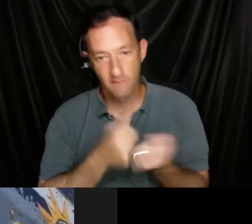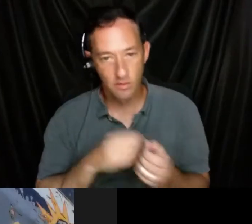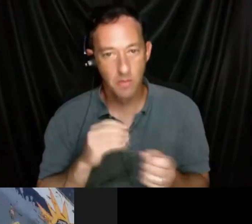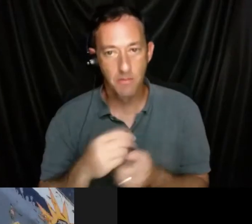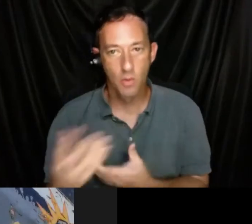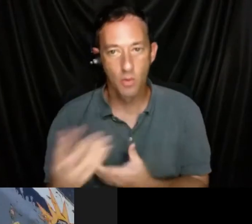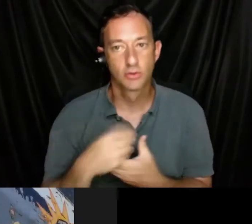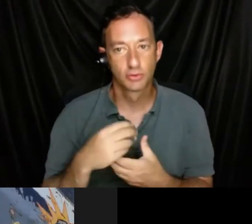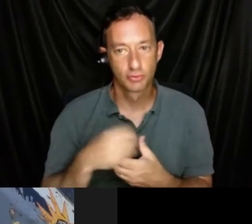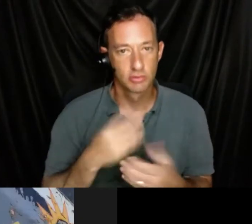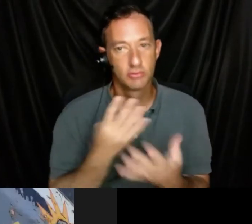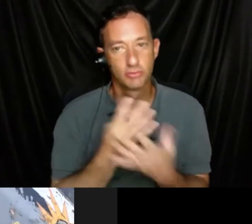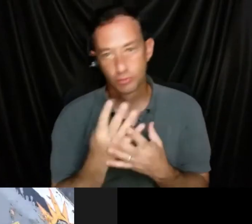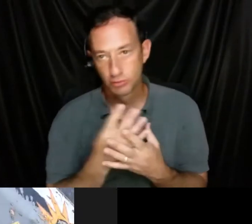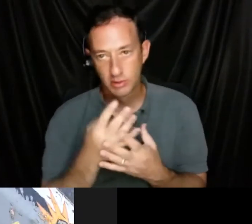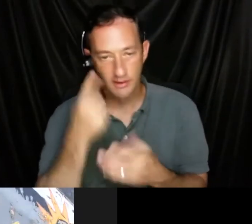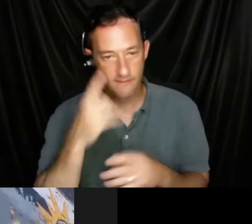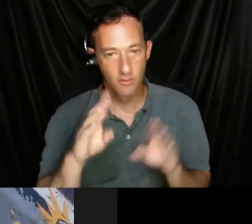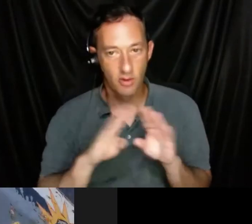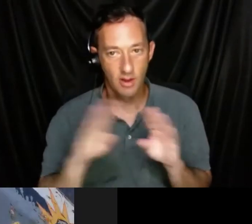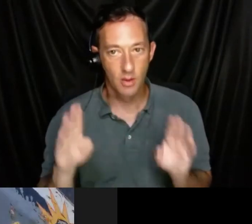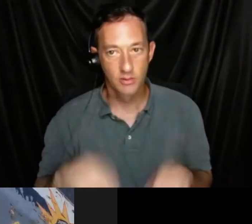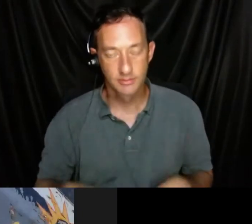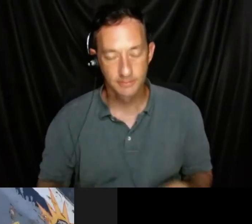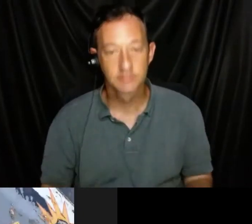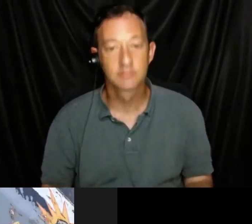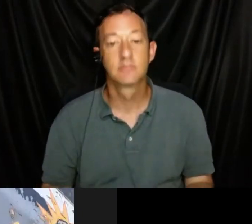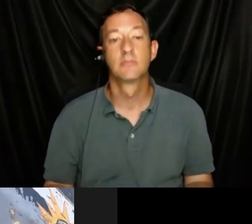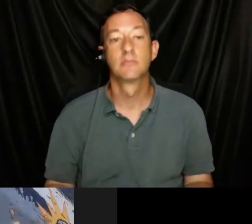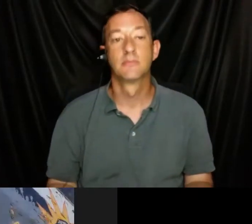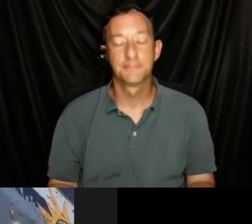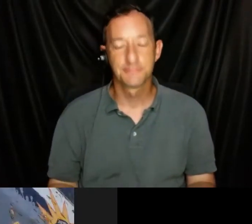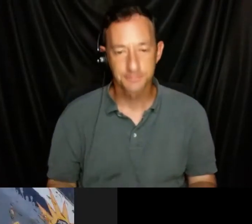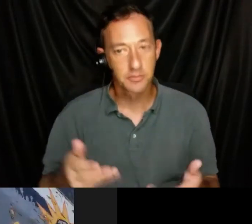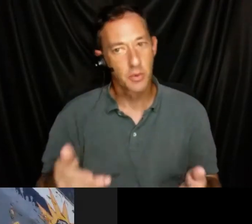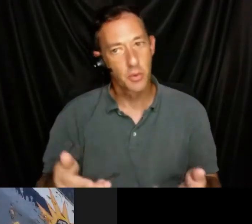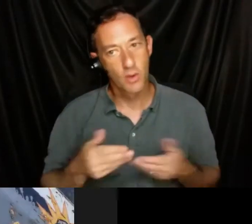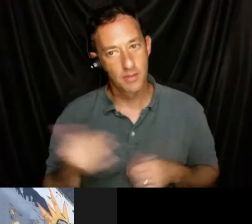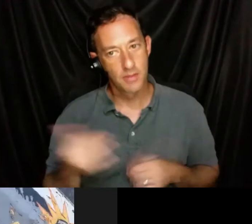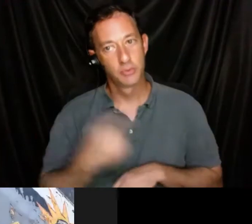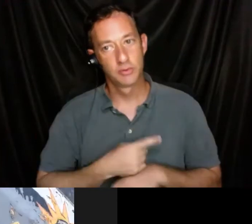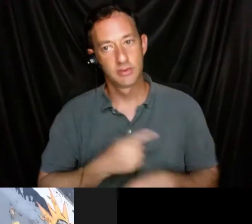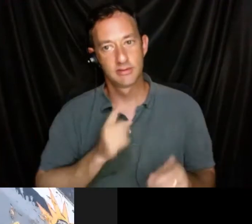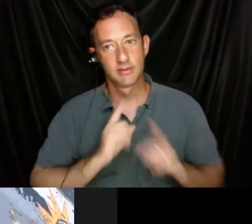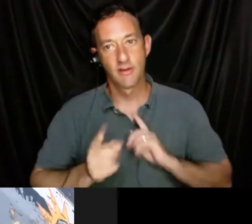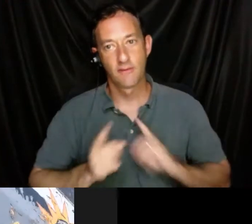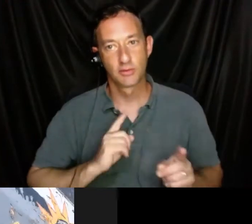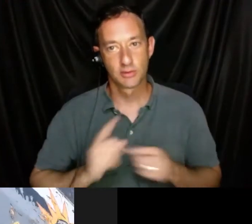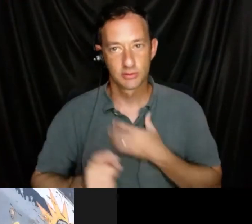screening procedures in housing. Mr. Johnson, welcome to today's conversation.